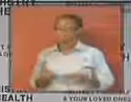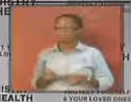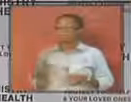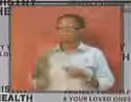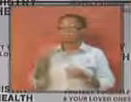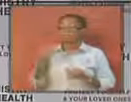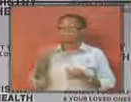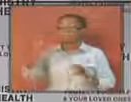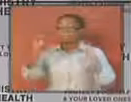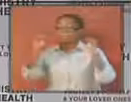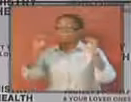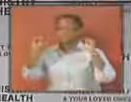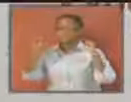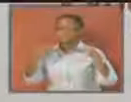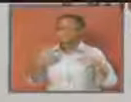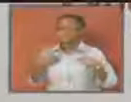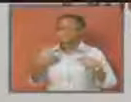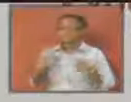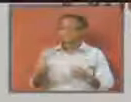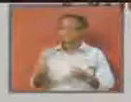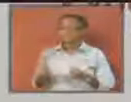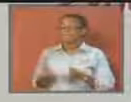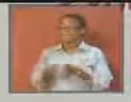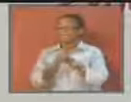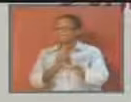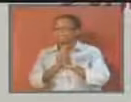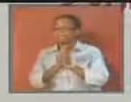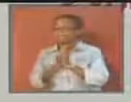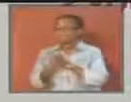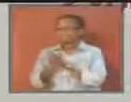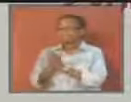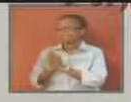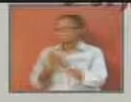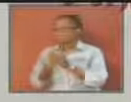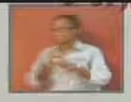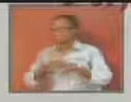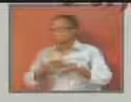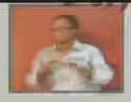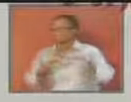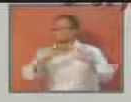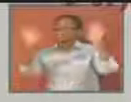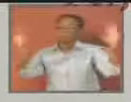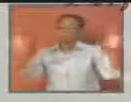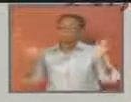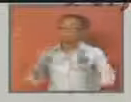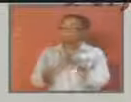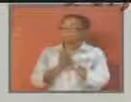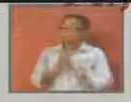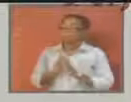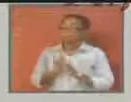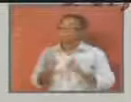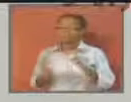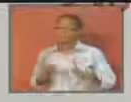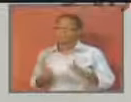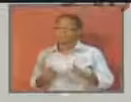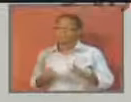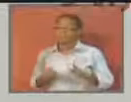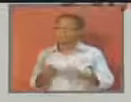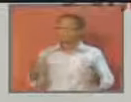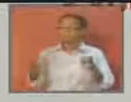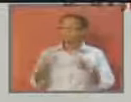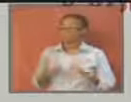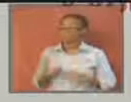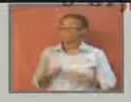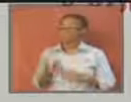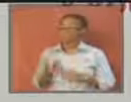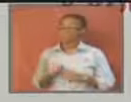out an ad actually calling for volunteers to assist in the mass vaccine sites, which includes the private sector. So